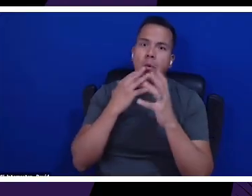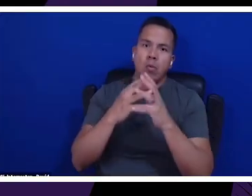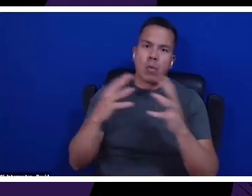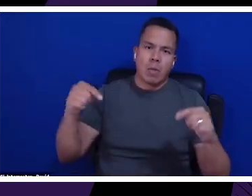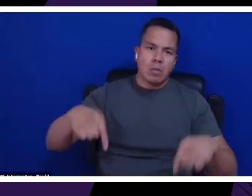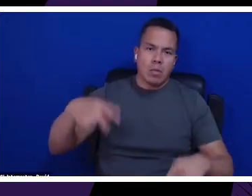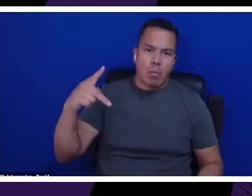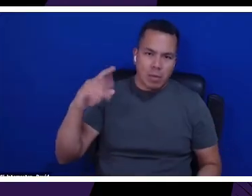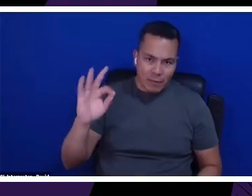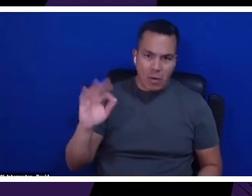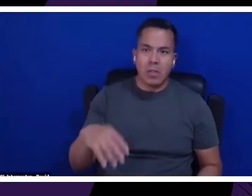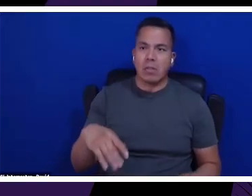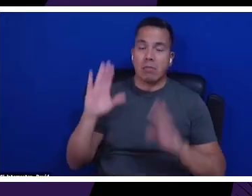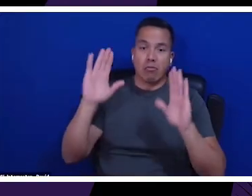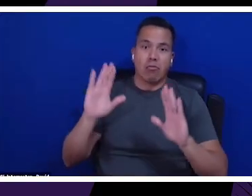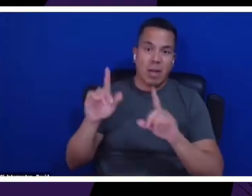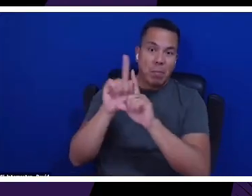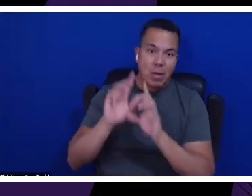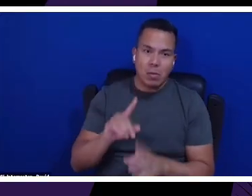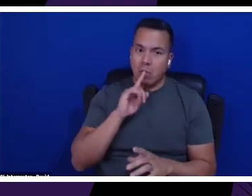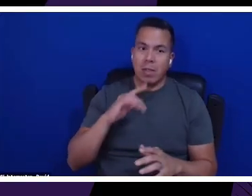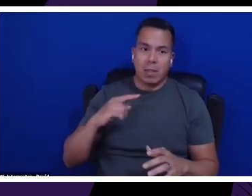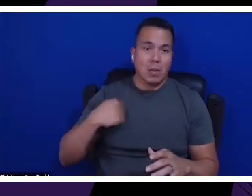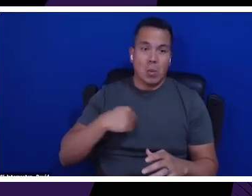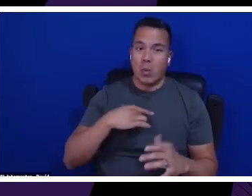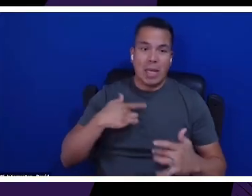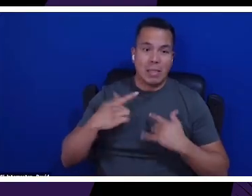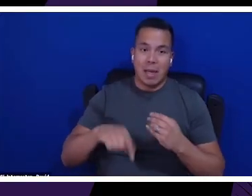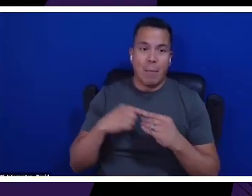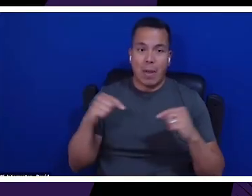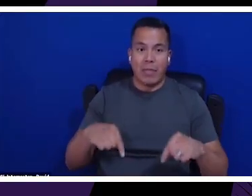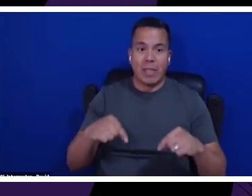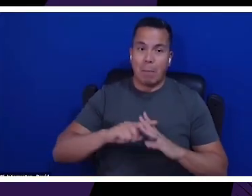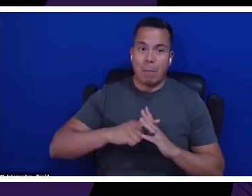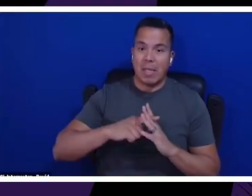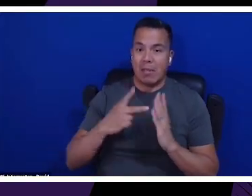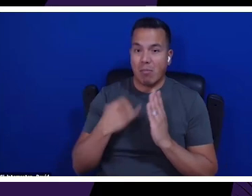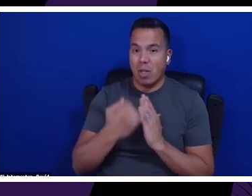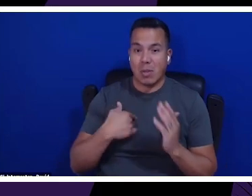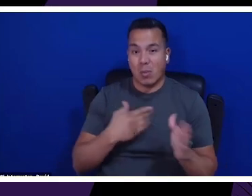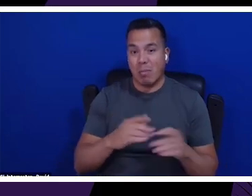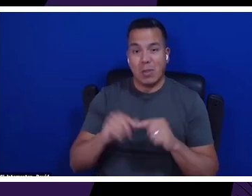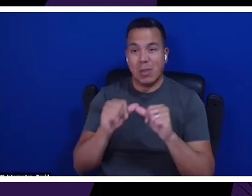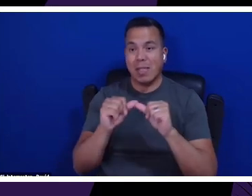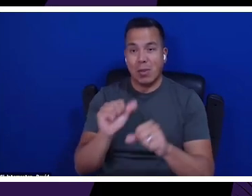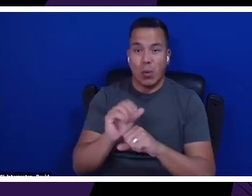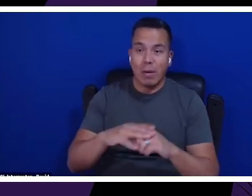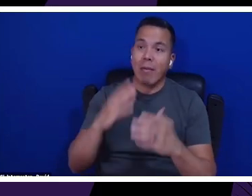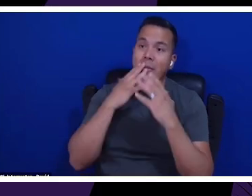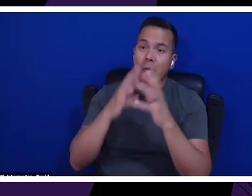our incredible mentors. We are really, really excited and just the beginning of a project that we plan to continue working on. So thank